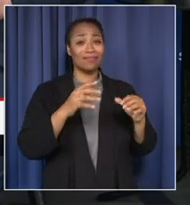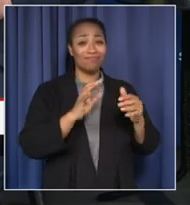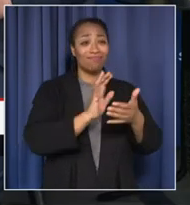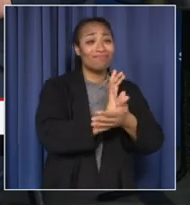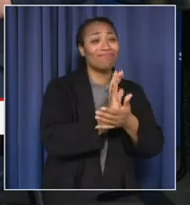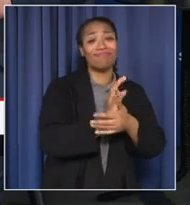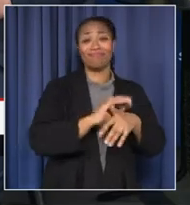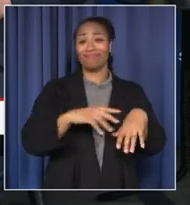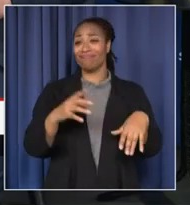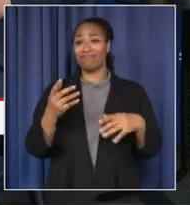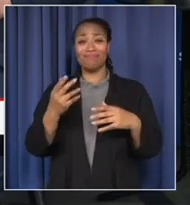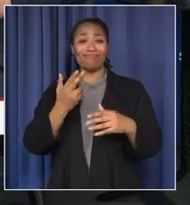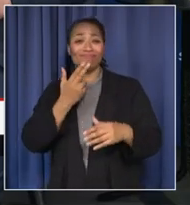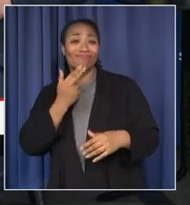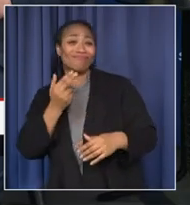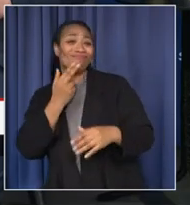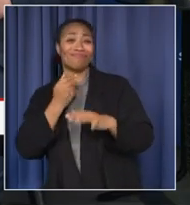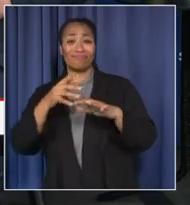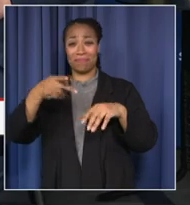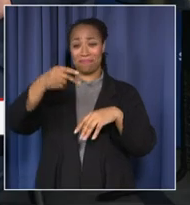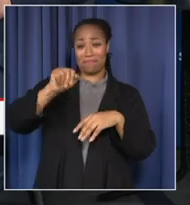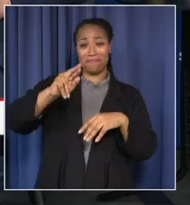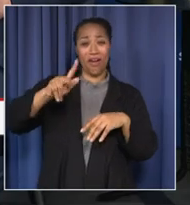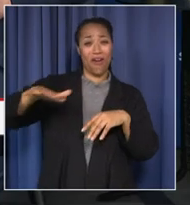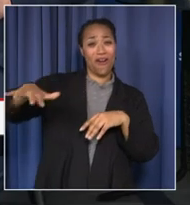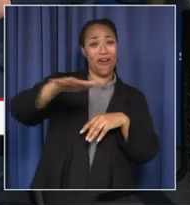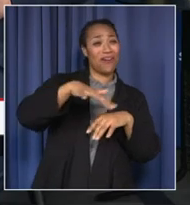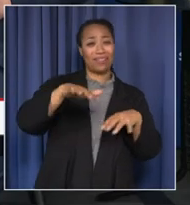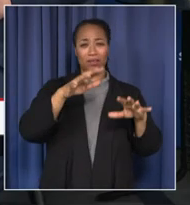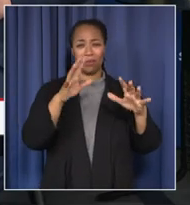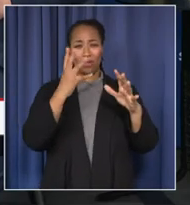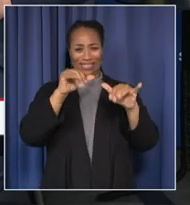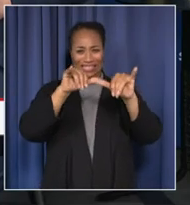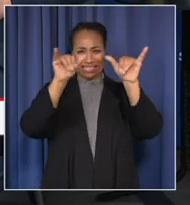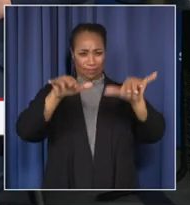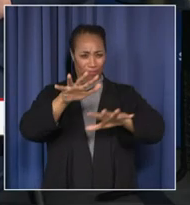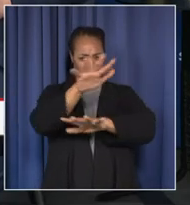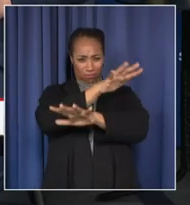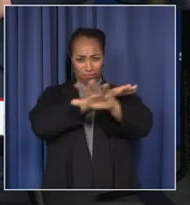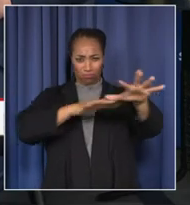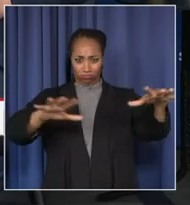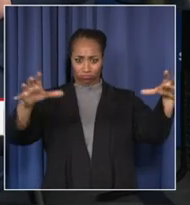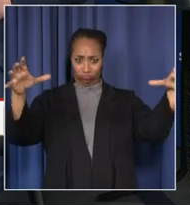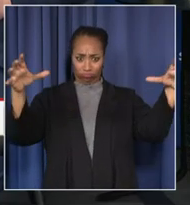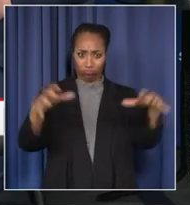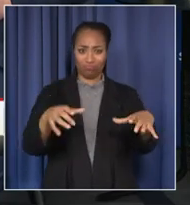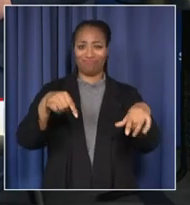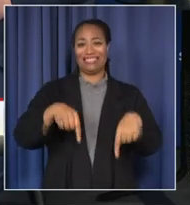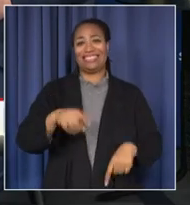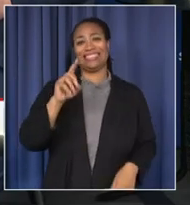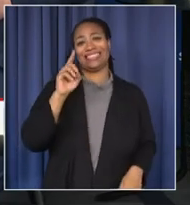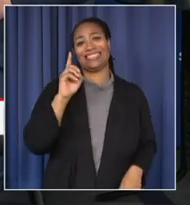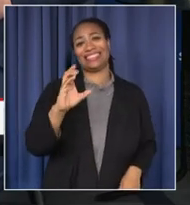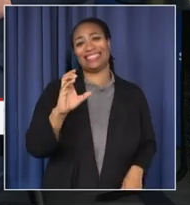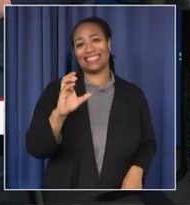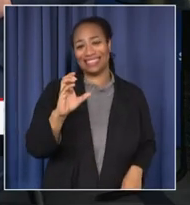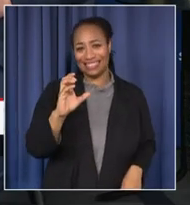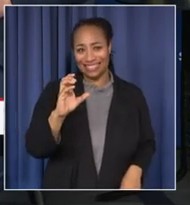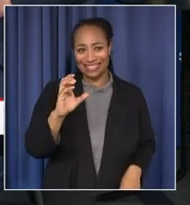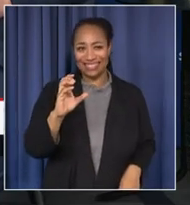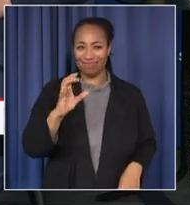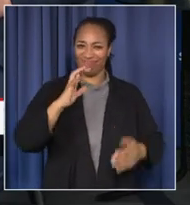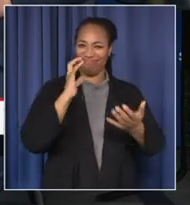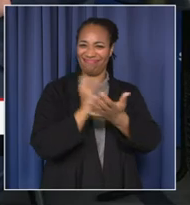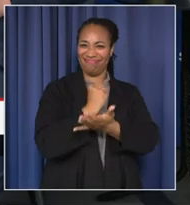like us. And so all of those things we think can happen in our city. And it kind of gets a chuckle, but